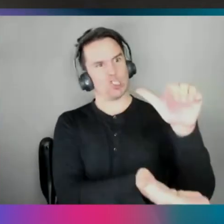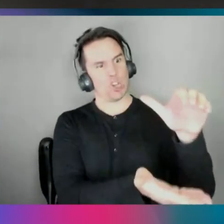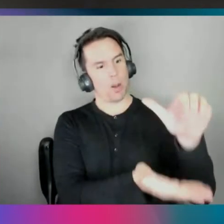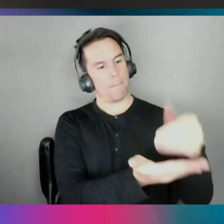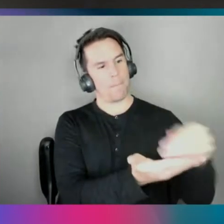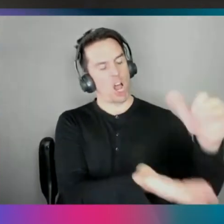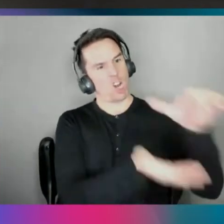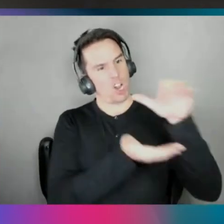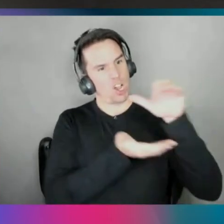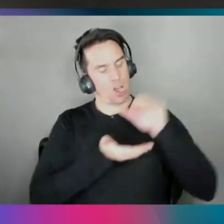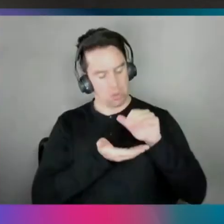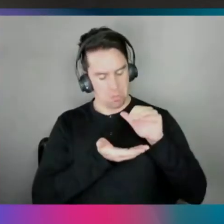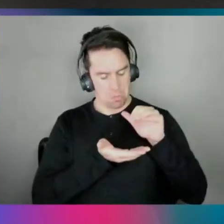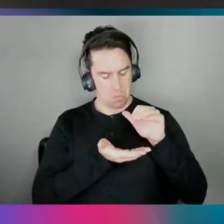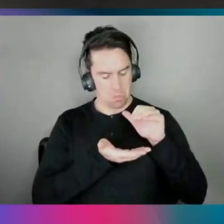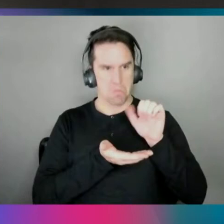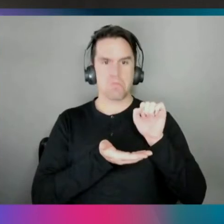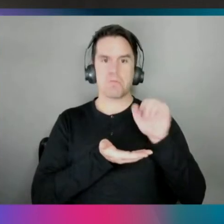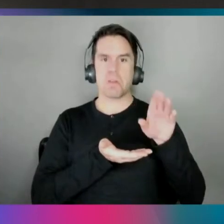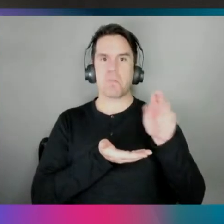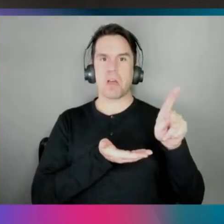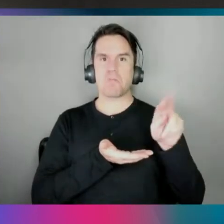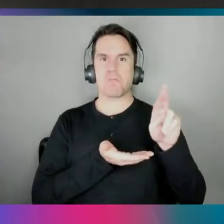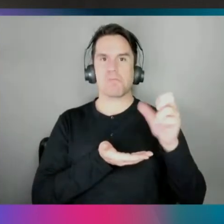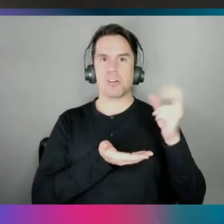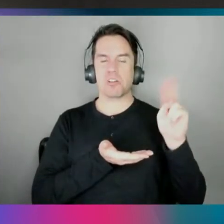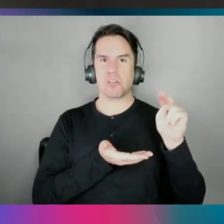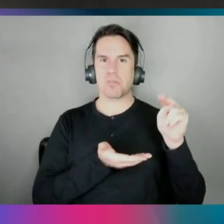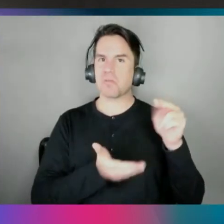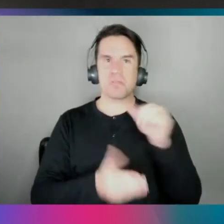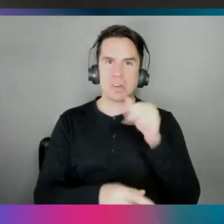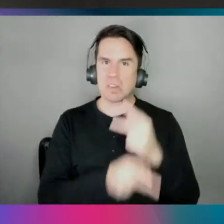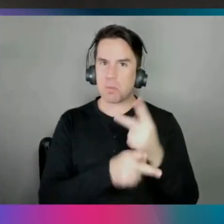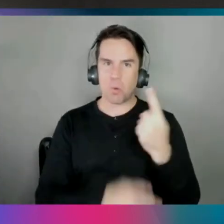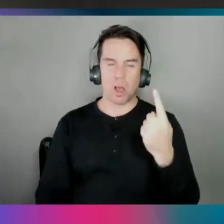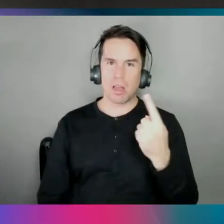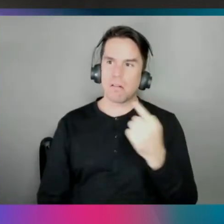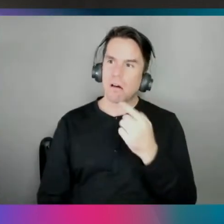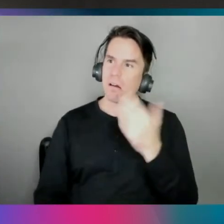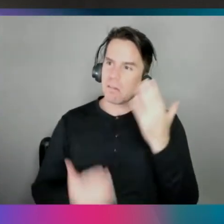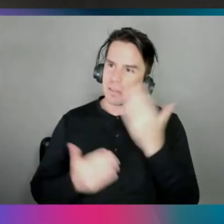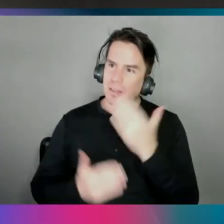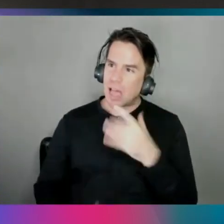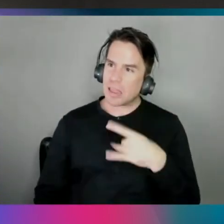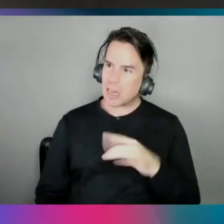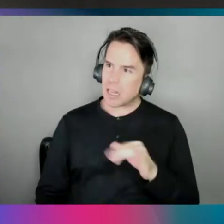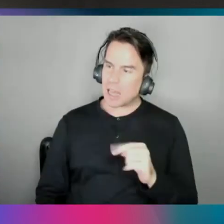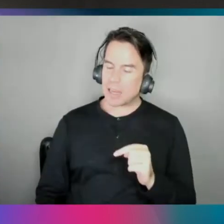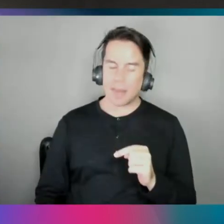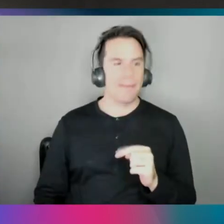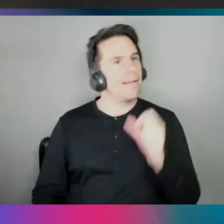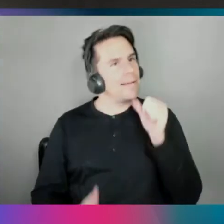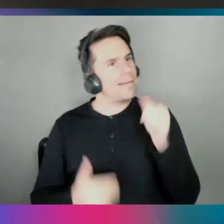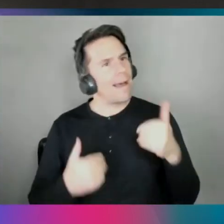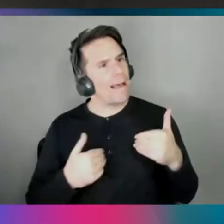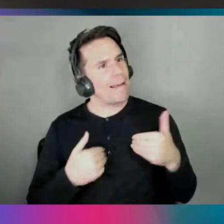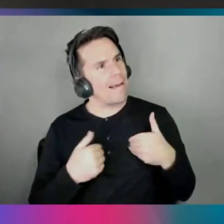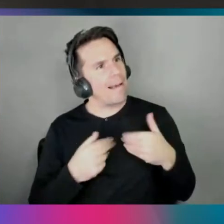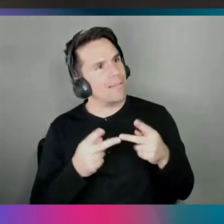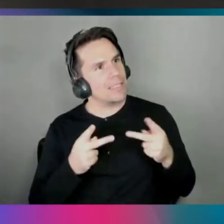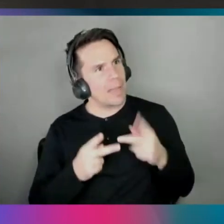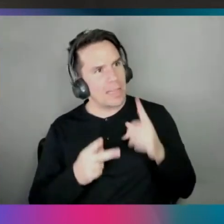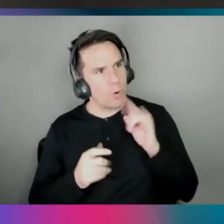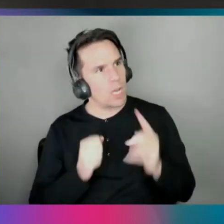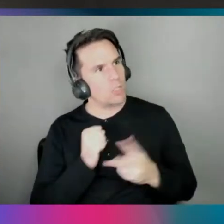a bummer. They just didn't like it. Yeah, it's not, well, because they didn't have room for it. Oh, okay. Got it. All right. Like